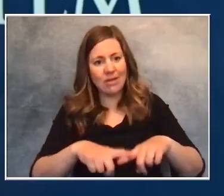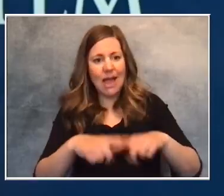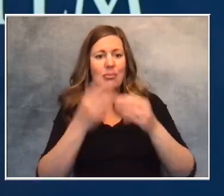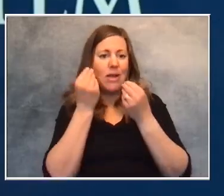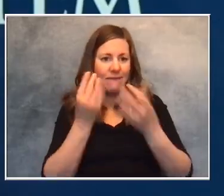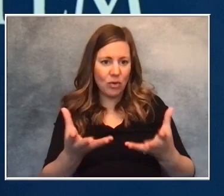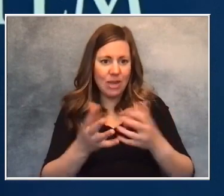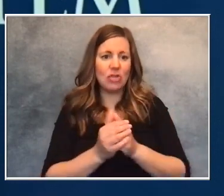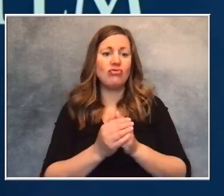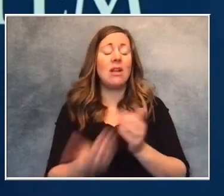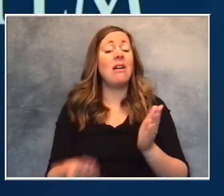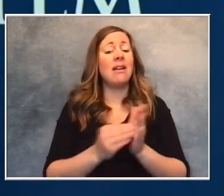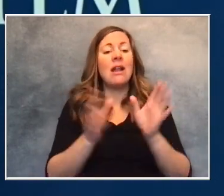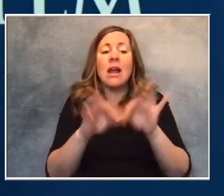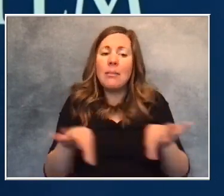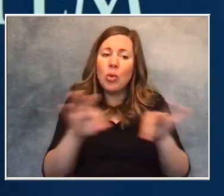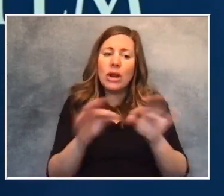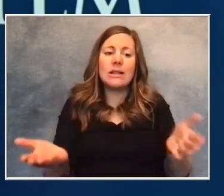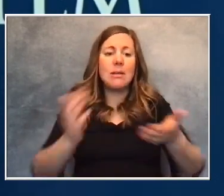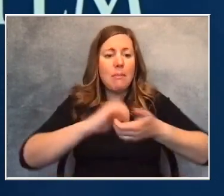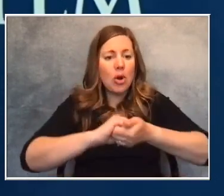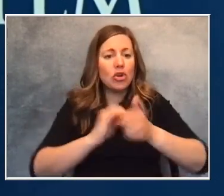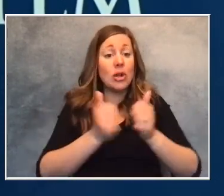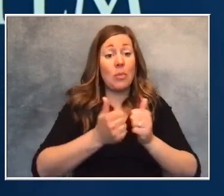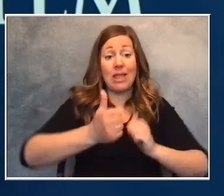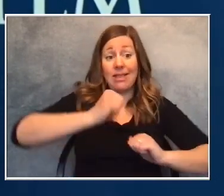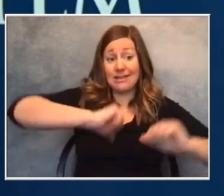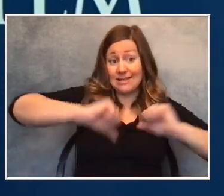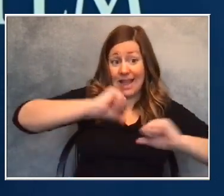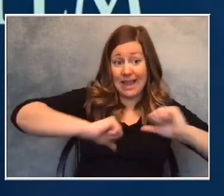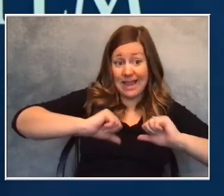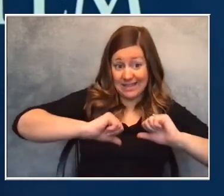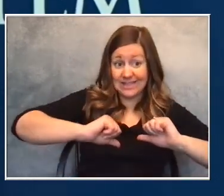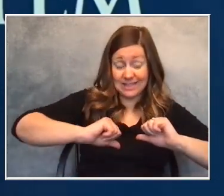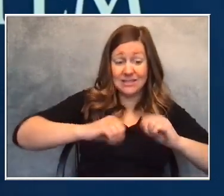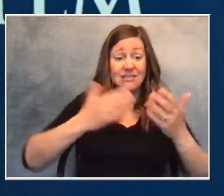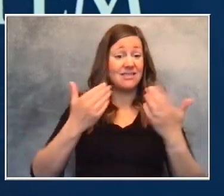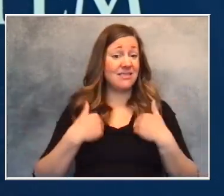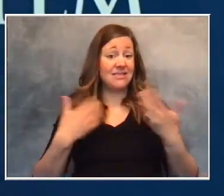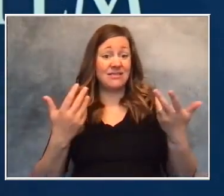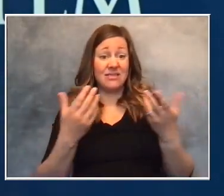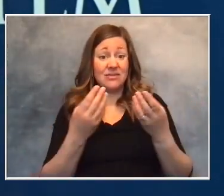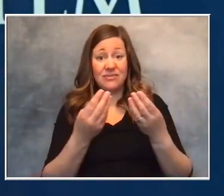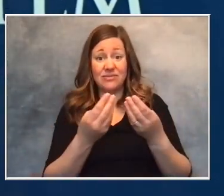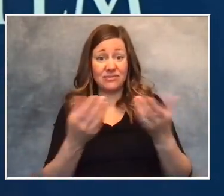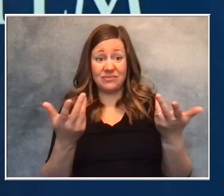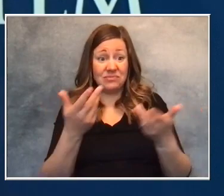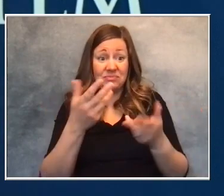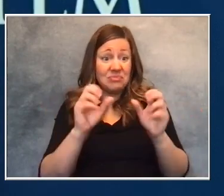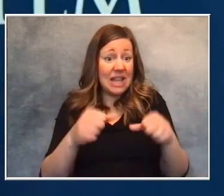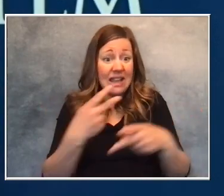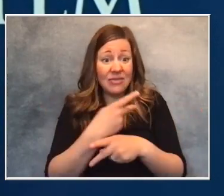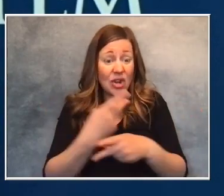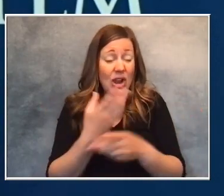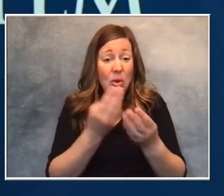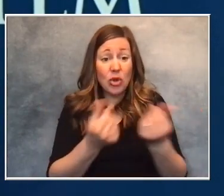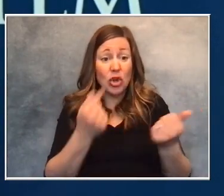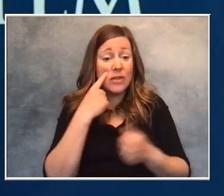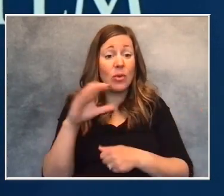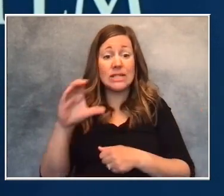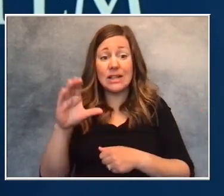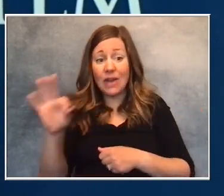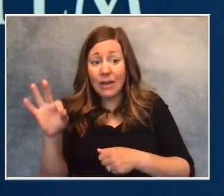importance in the partnership between science, which can deliver new cures for cancer, can deliver new cures for cystic fibrosis and other